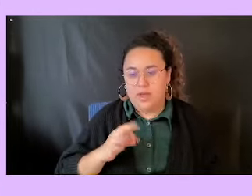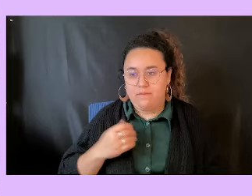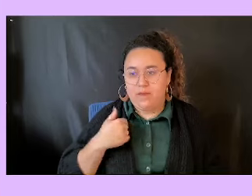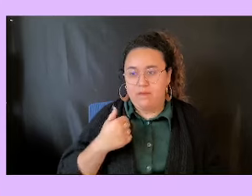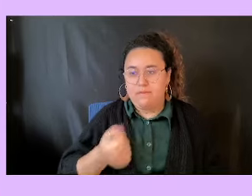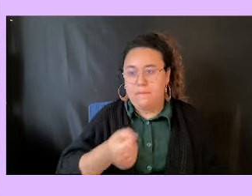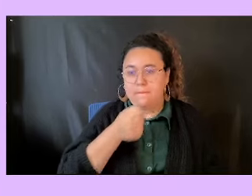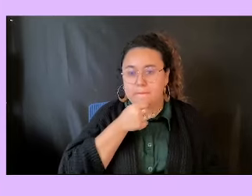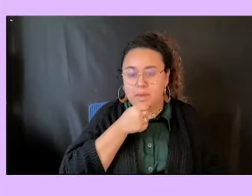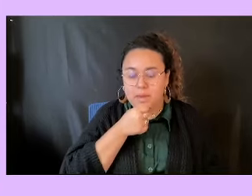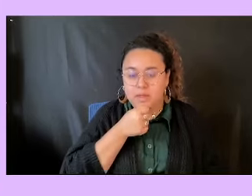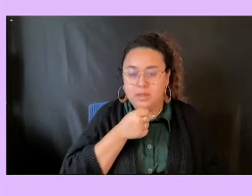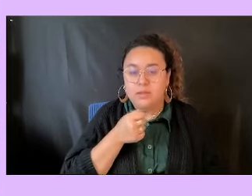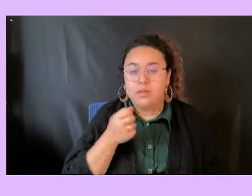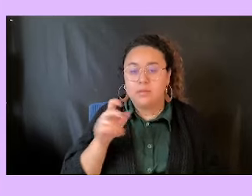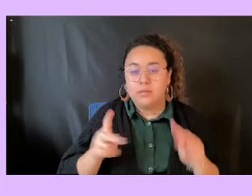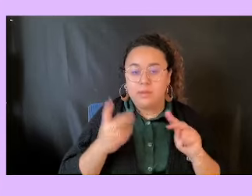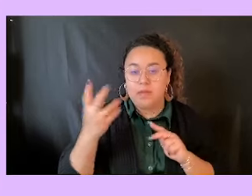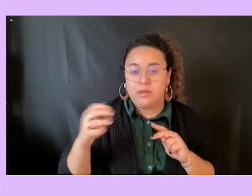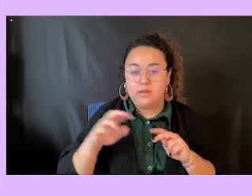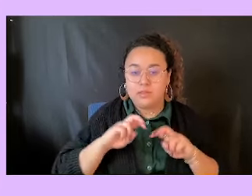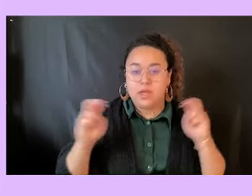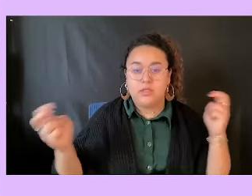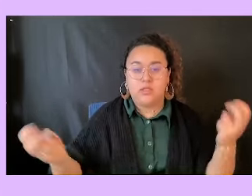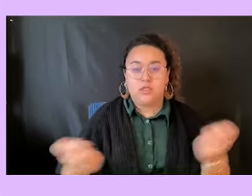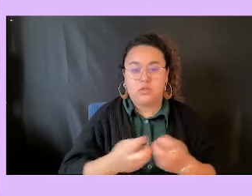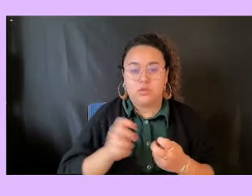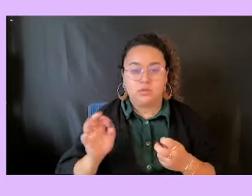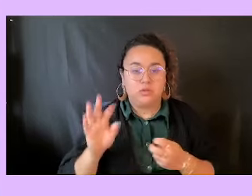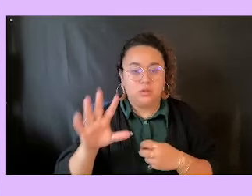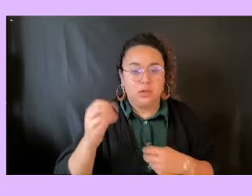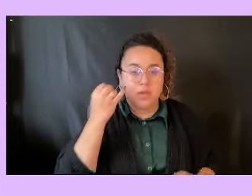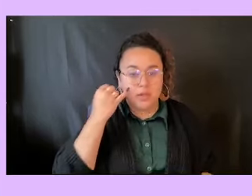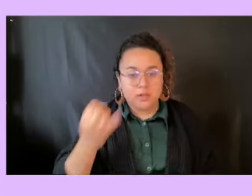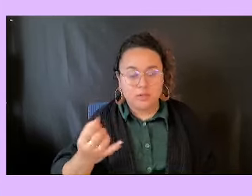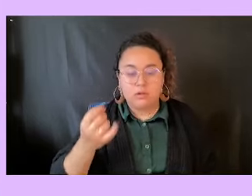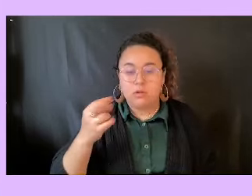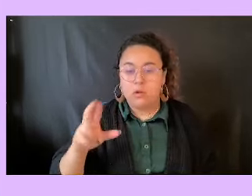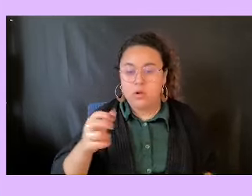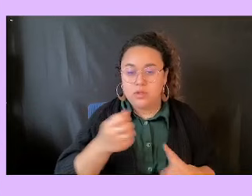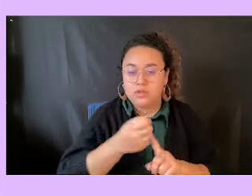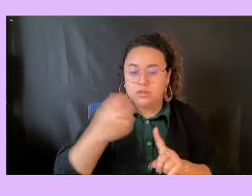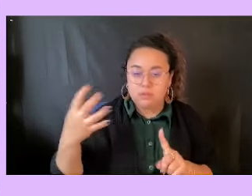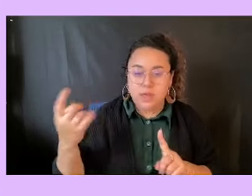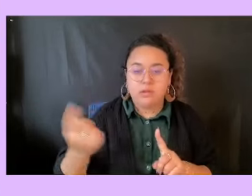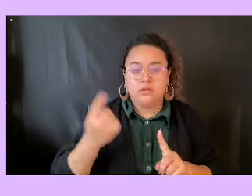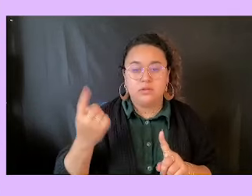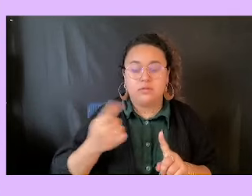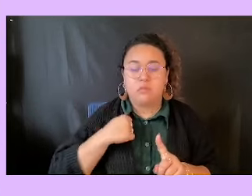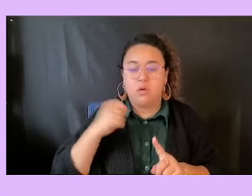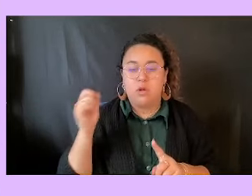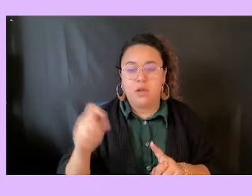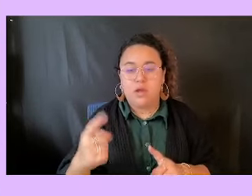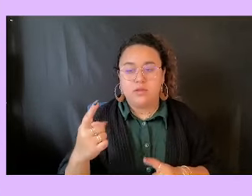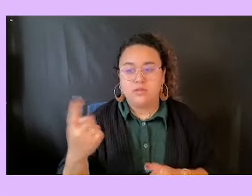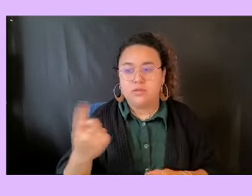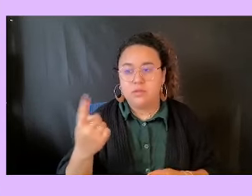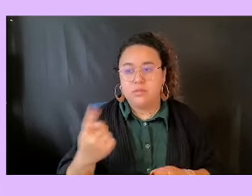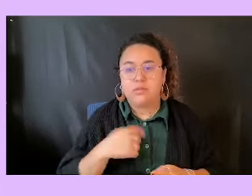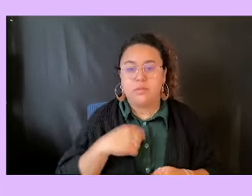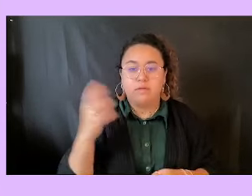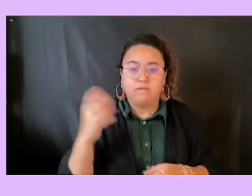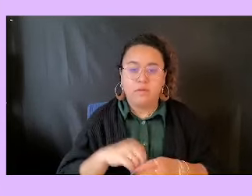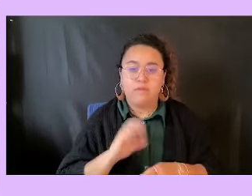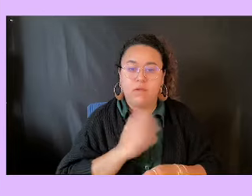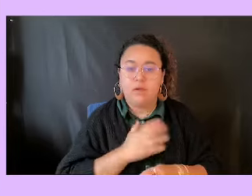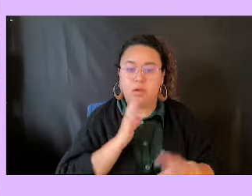if somebody in the outer circle would like to throw an idea or expand upon something or ask a question, be part of the conversation, all you